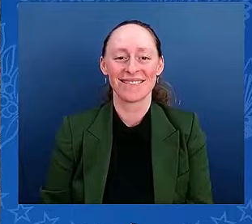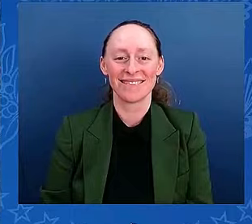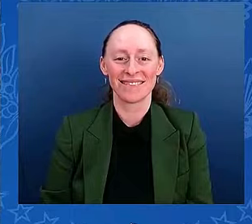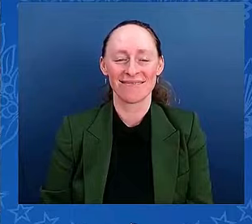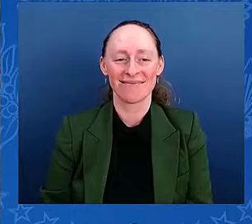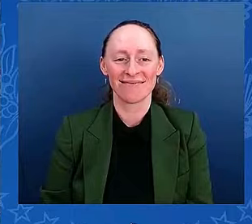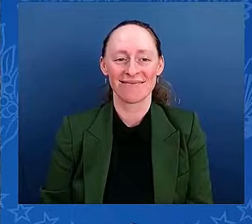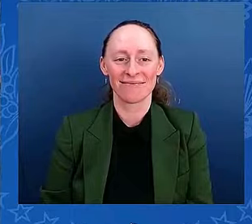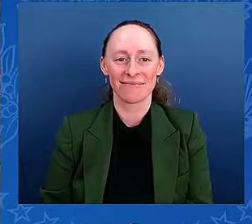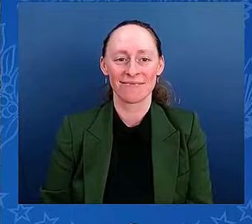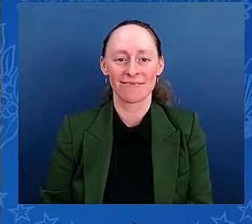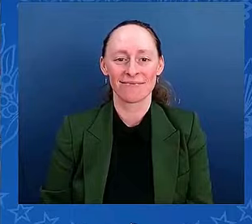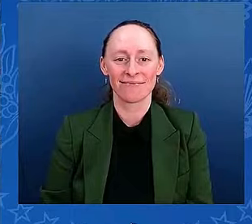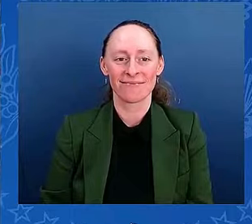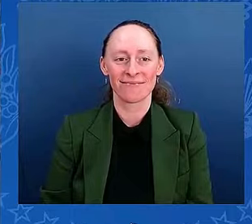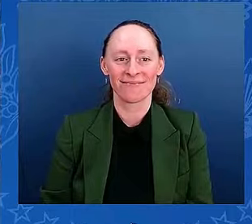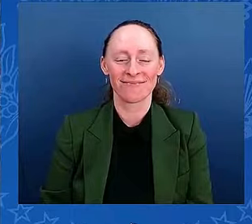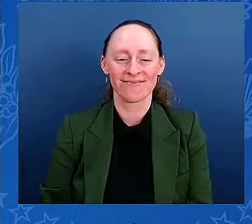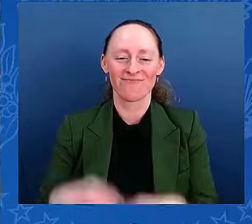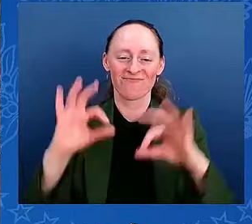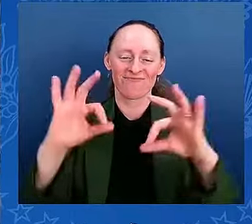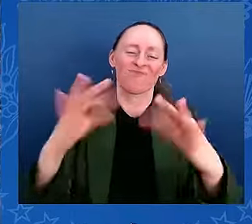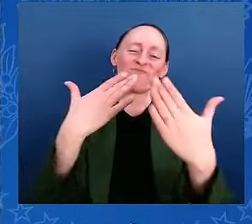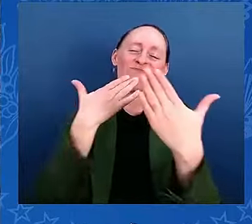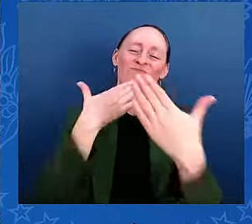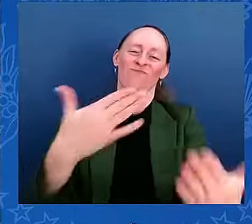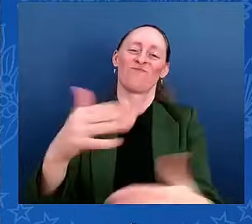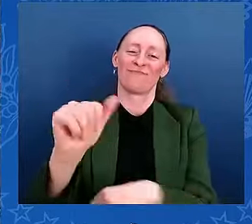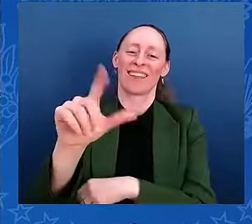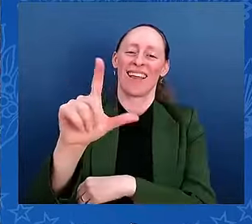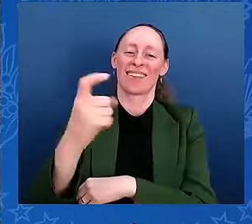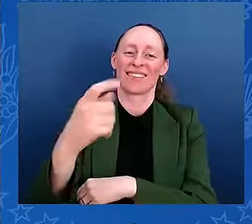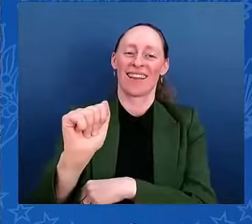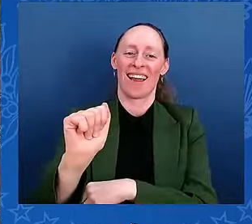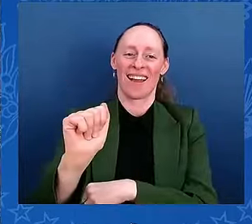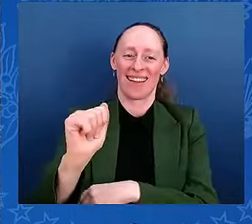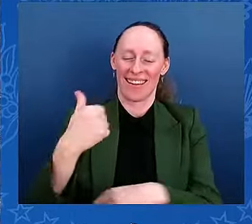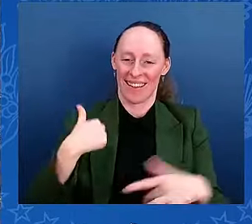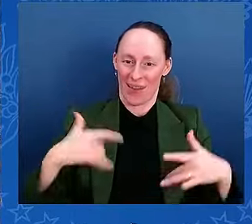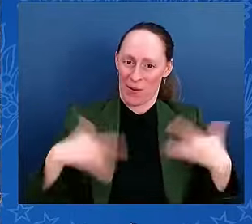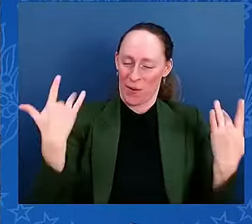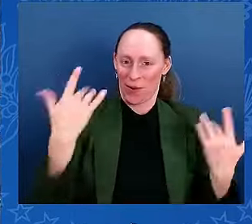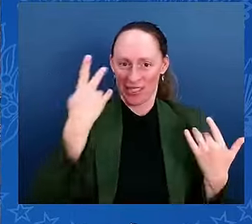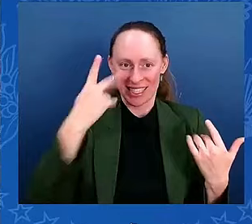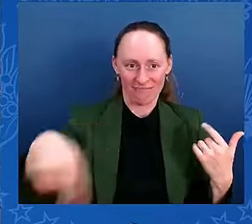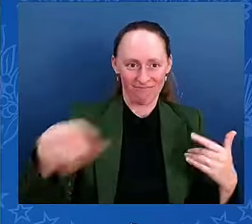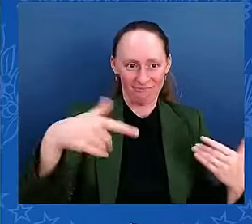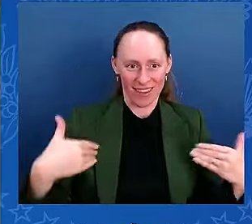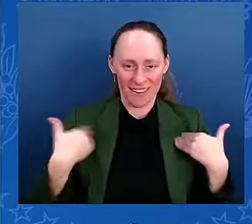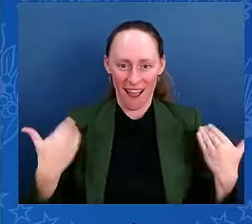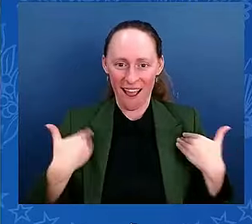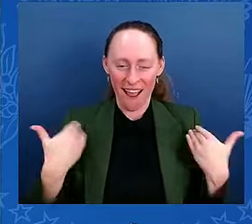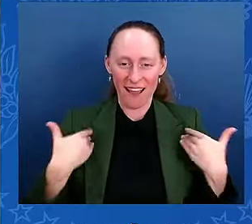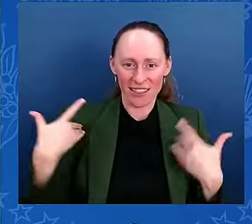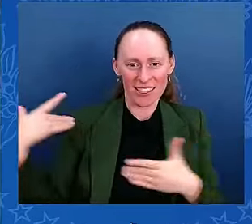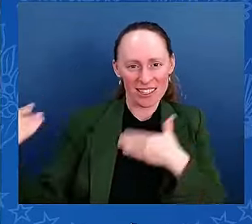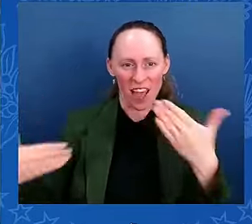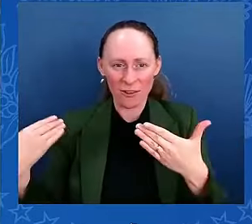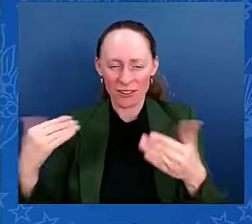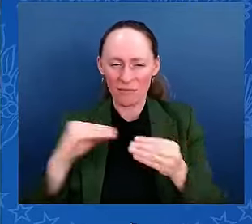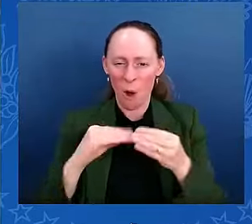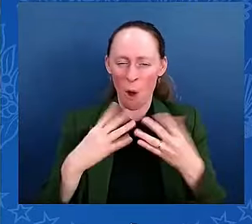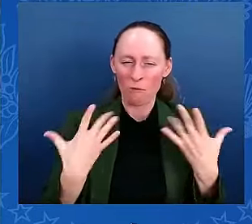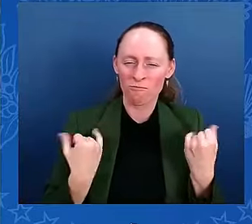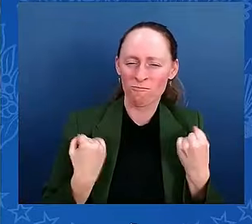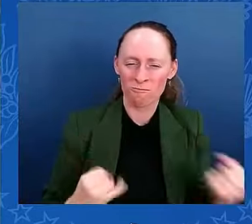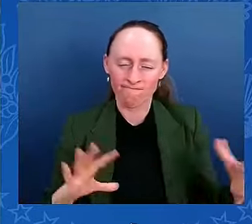Thank you, Alexa. And I'm excited to see your generation forging new connections to our past and